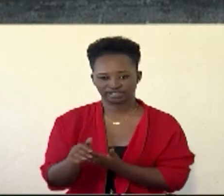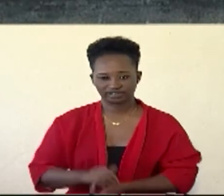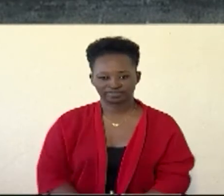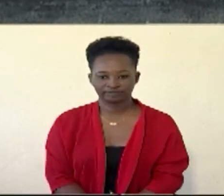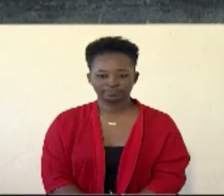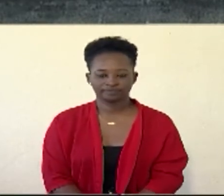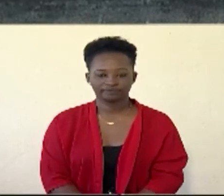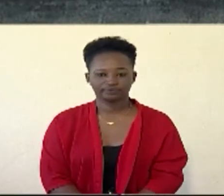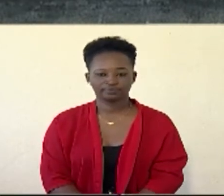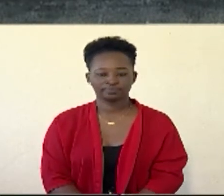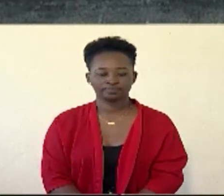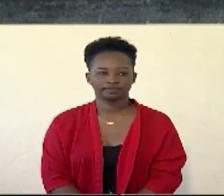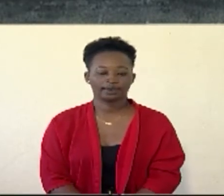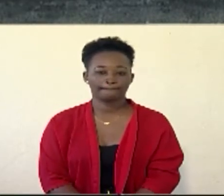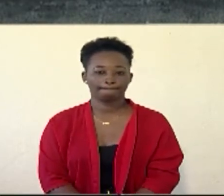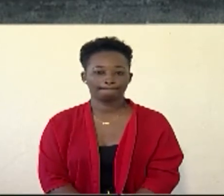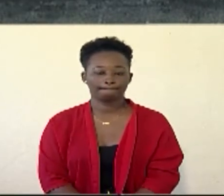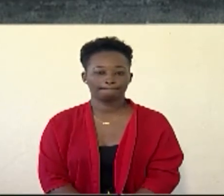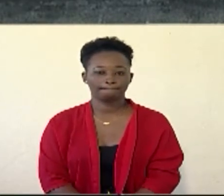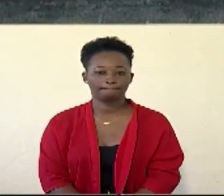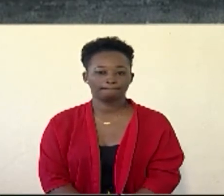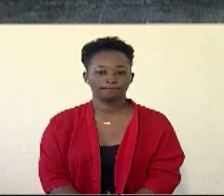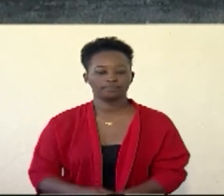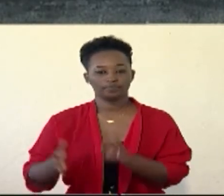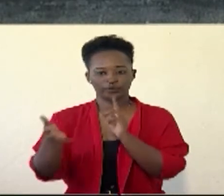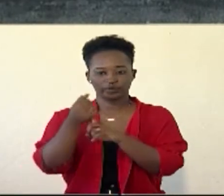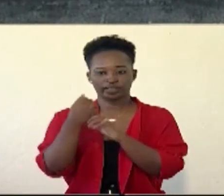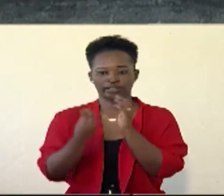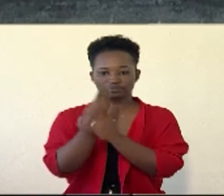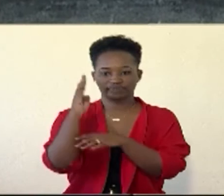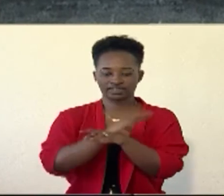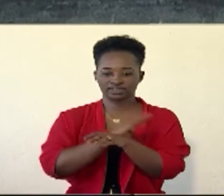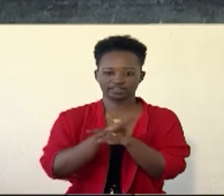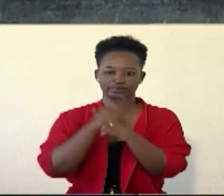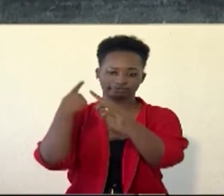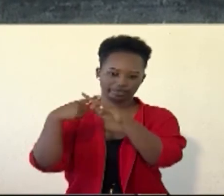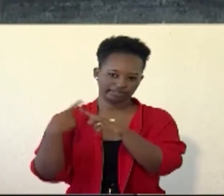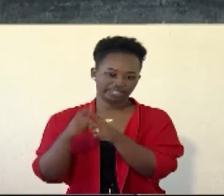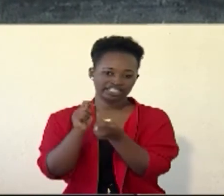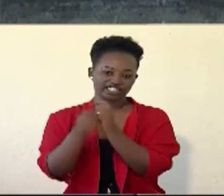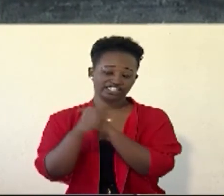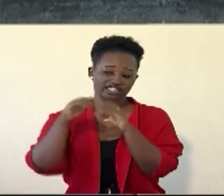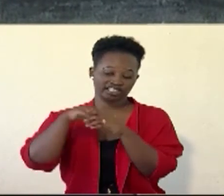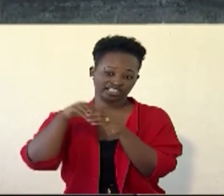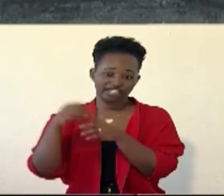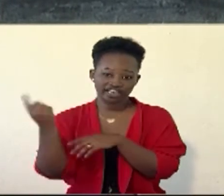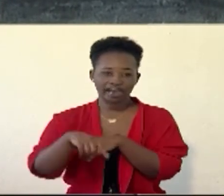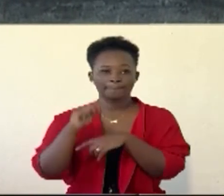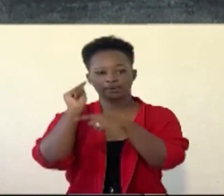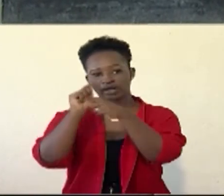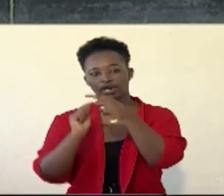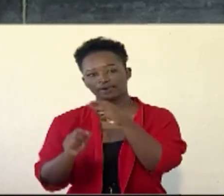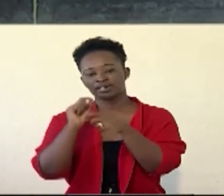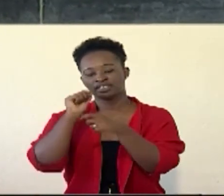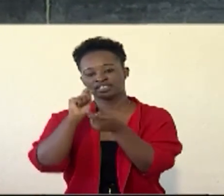expenditure. Divided by a change in expenditure to get the investment multiplier. It is change in income divided by change